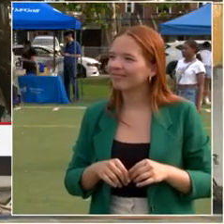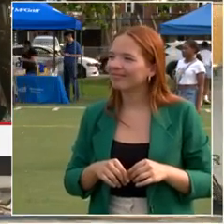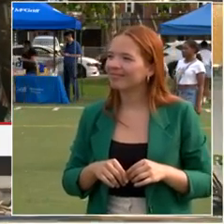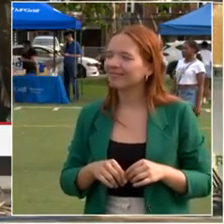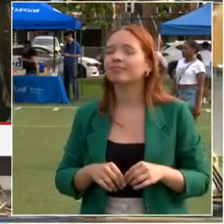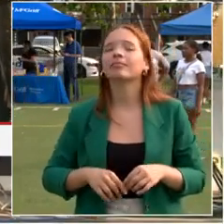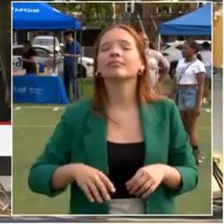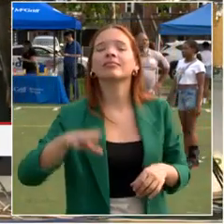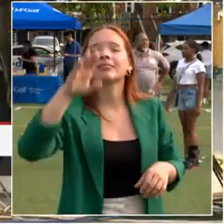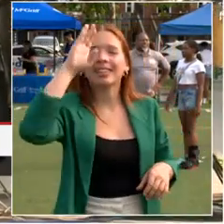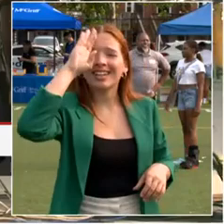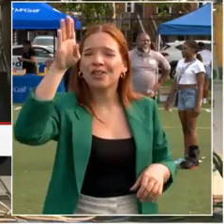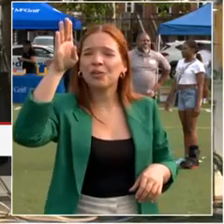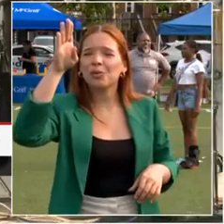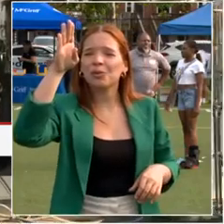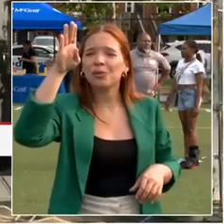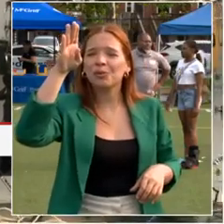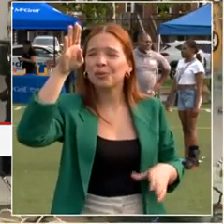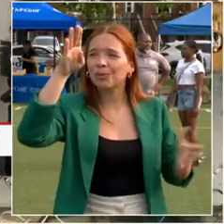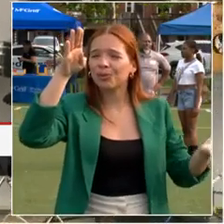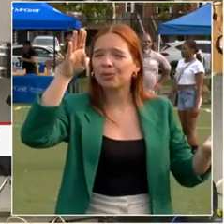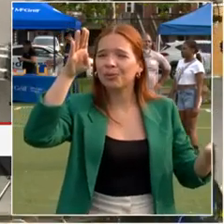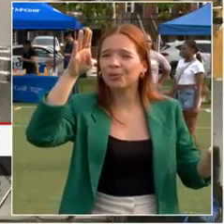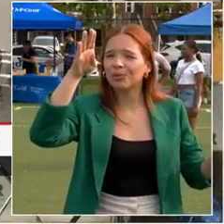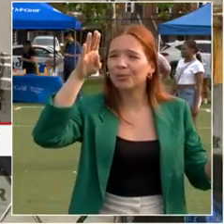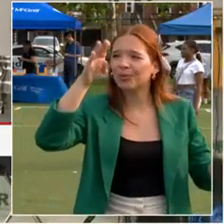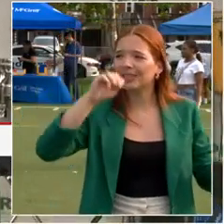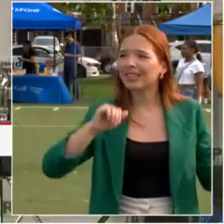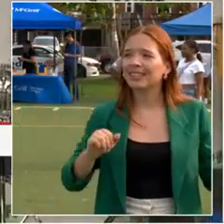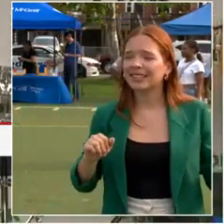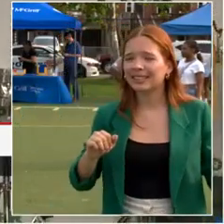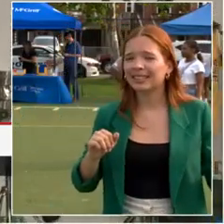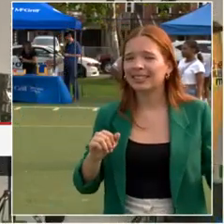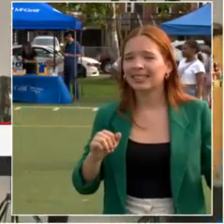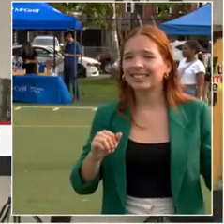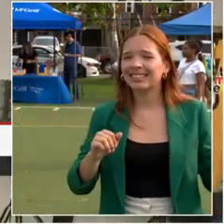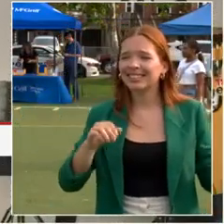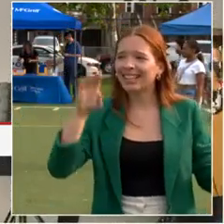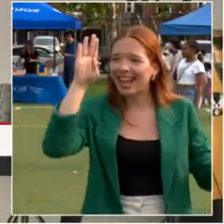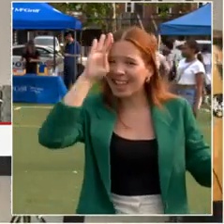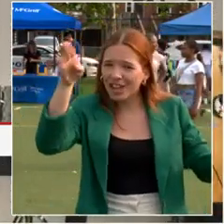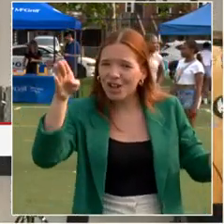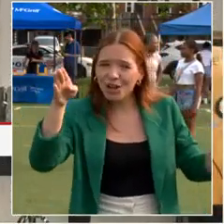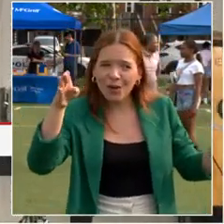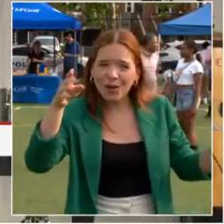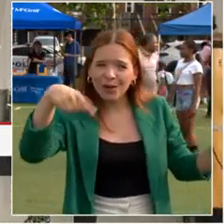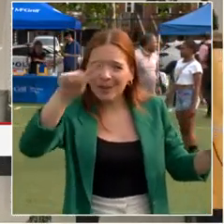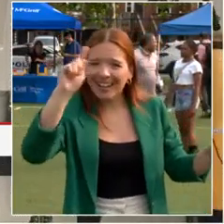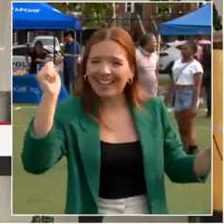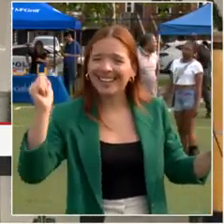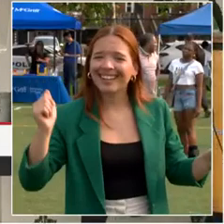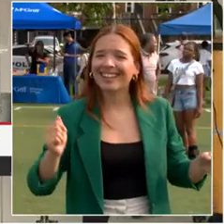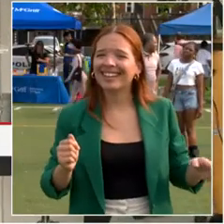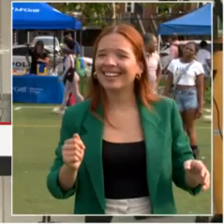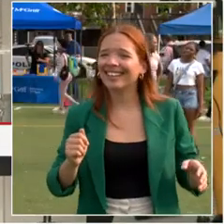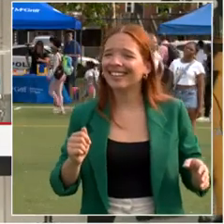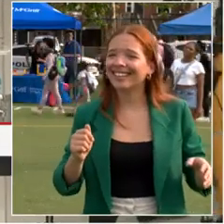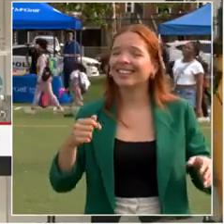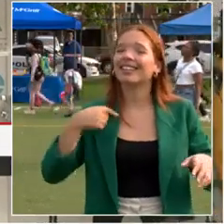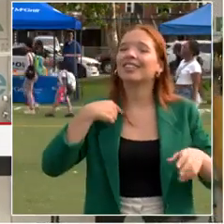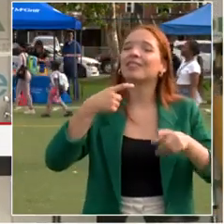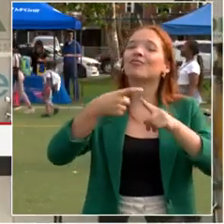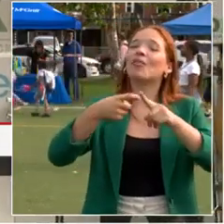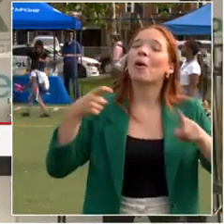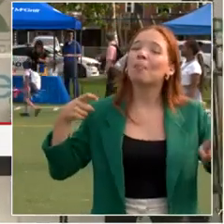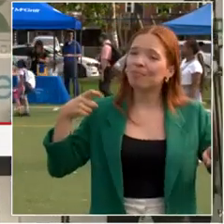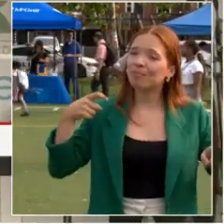Hello, hello, hello, everyone. Hello from the 5th District CAC. First, we